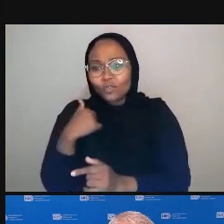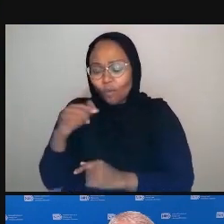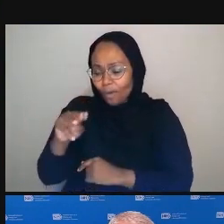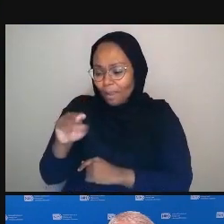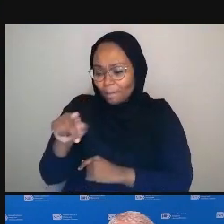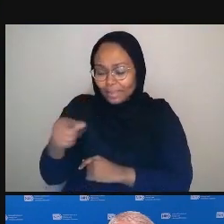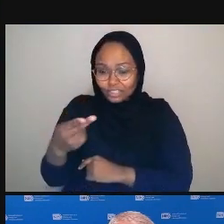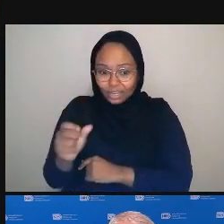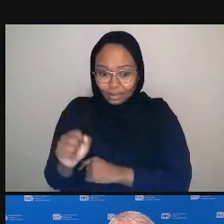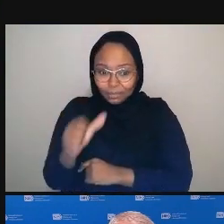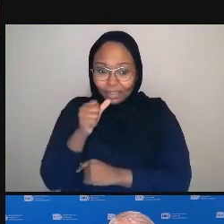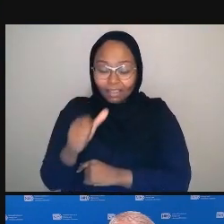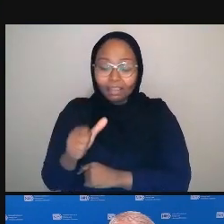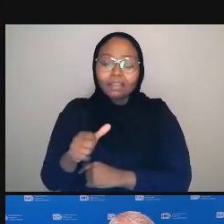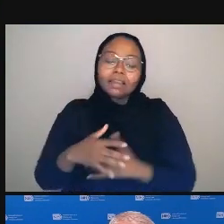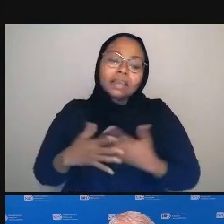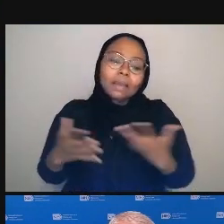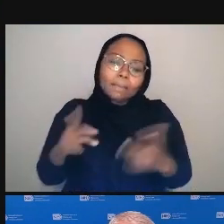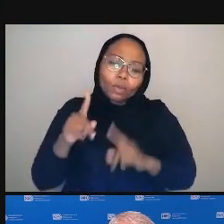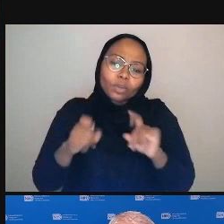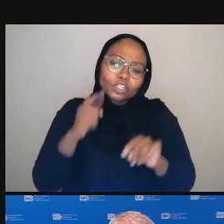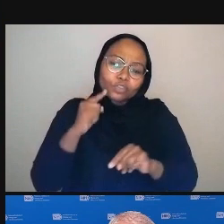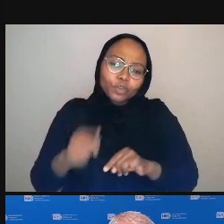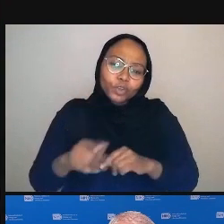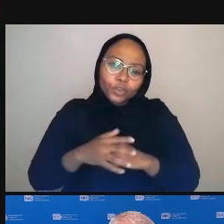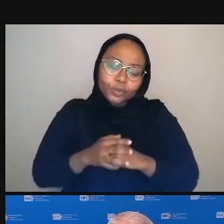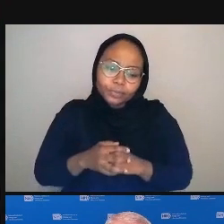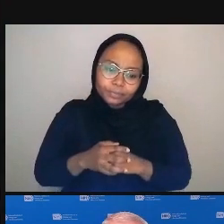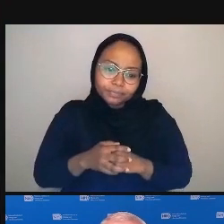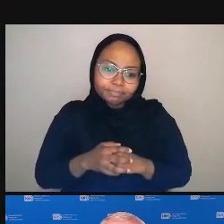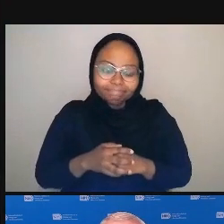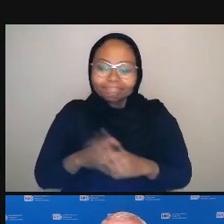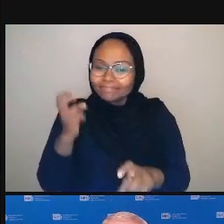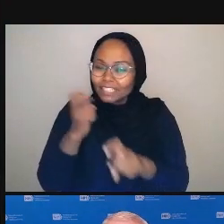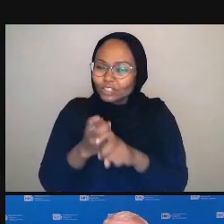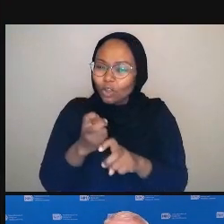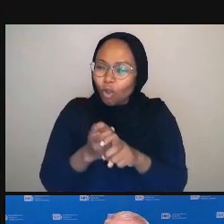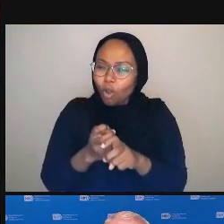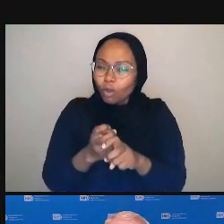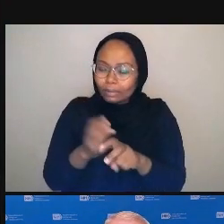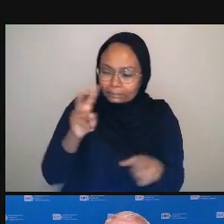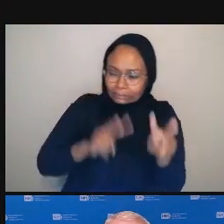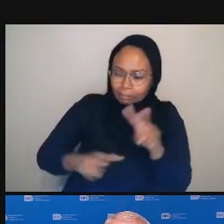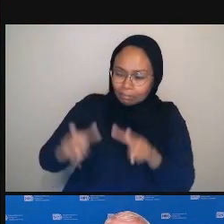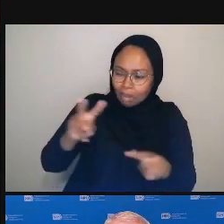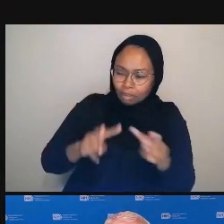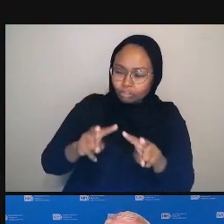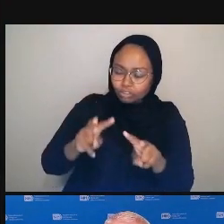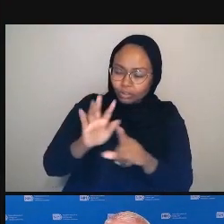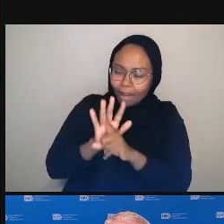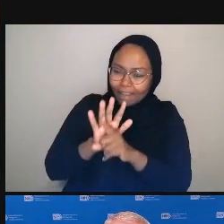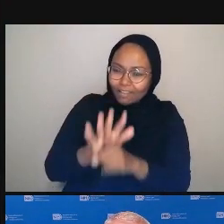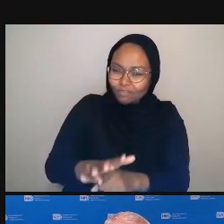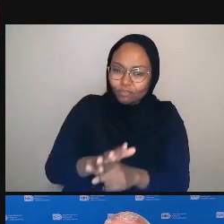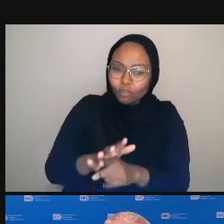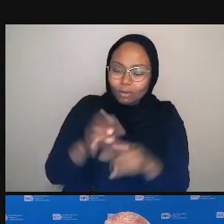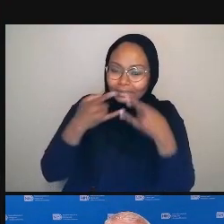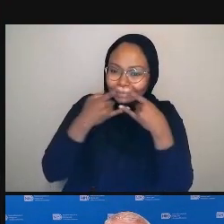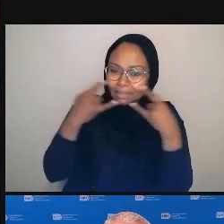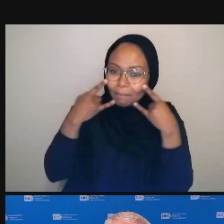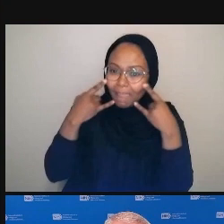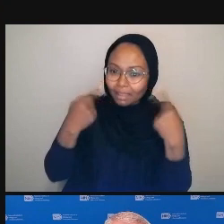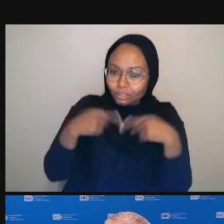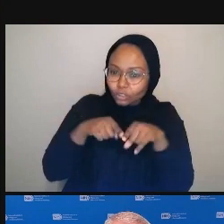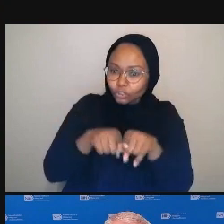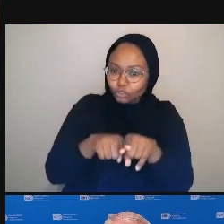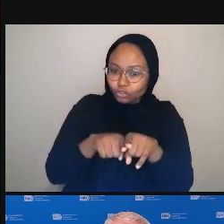thin across the United States, and it's difficult to monitor and enforce masking and social distancing during mealtimes, breaks, and sports, and